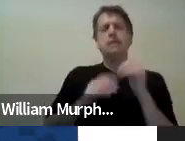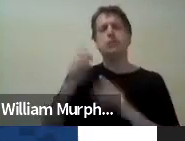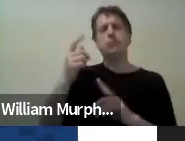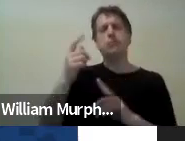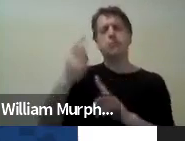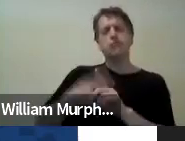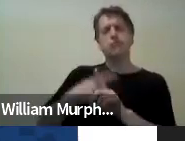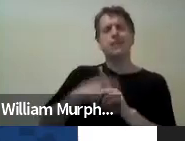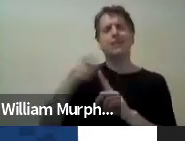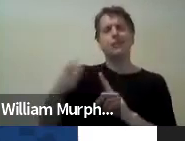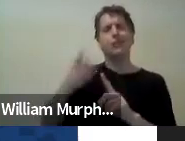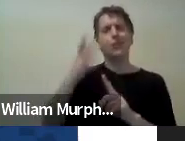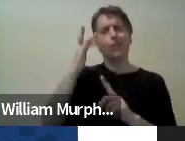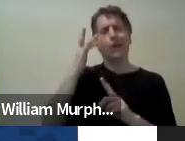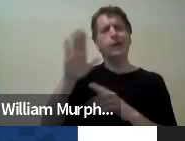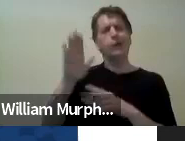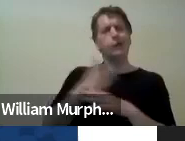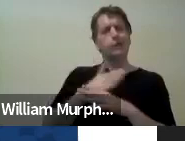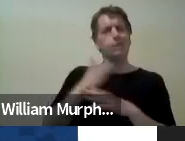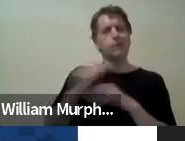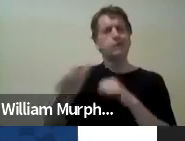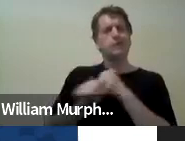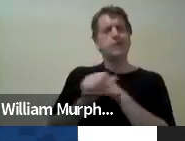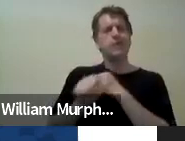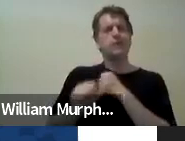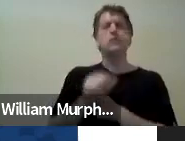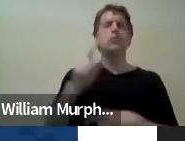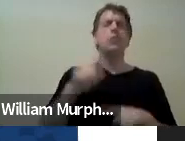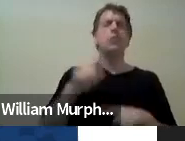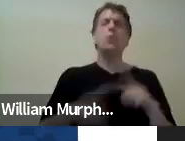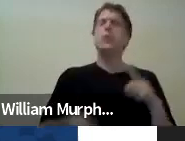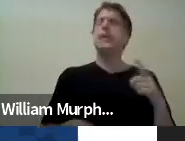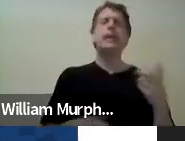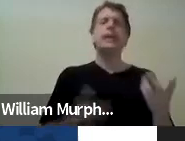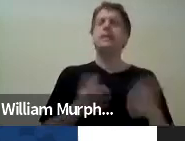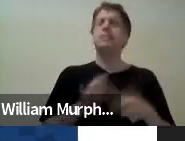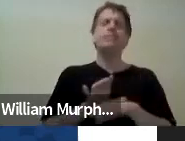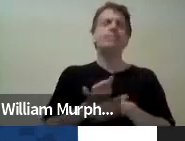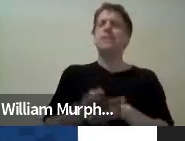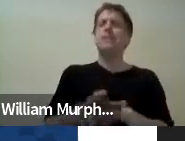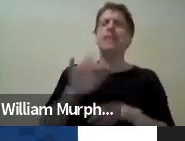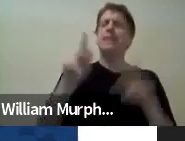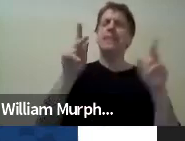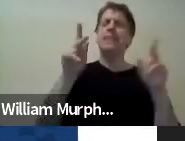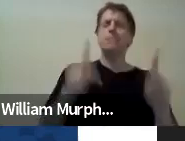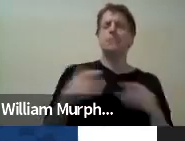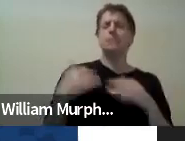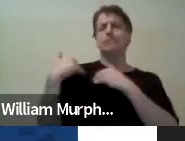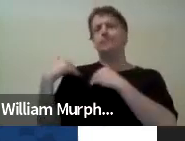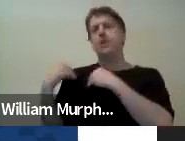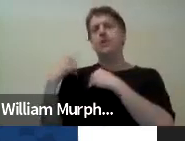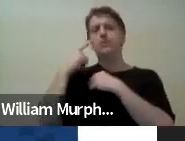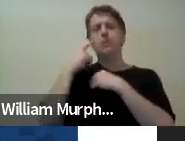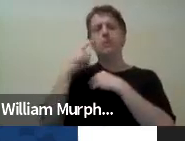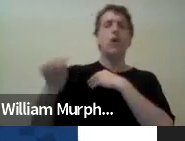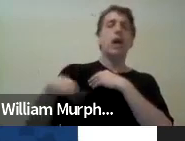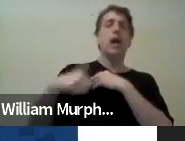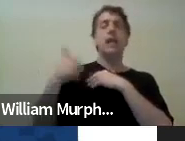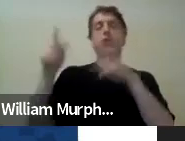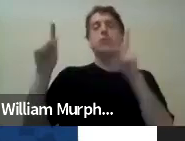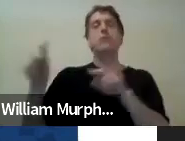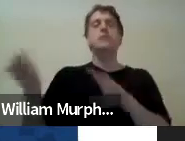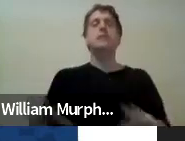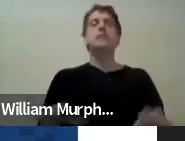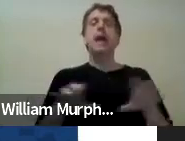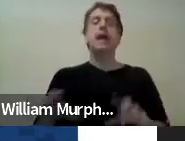threat to other people. We can't hold people accountable for what another person has done to them in the past. So having a PFA against a